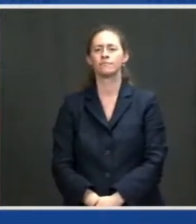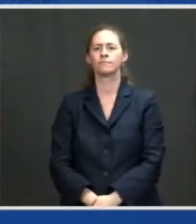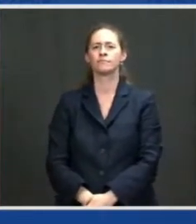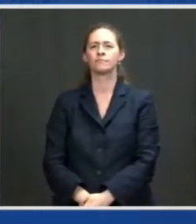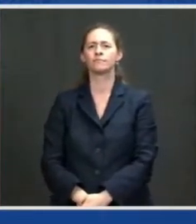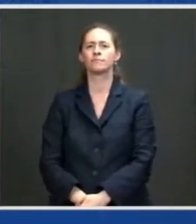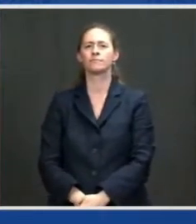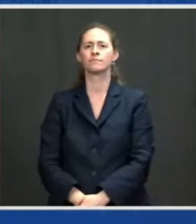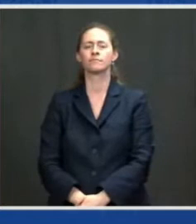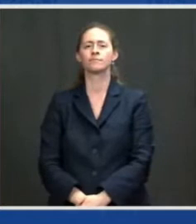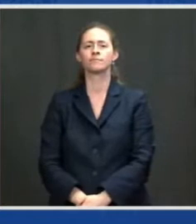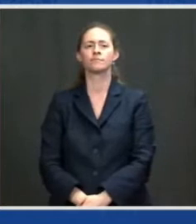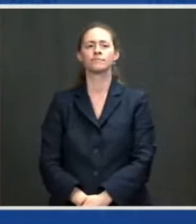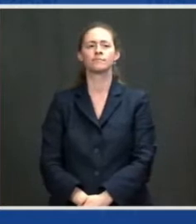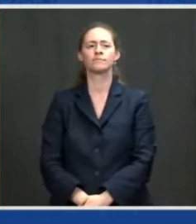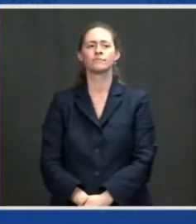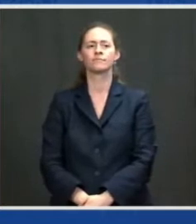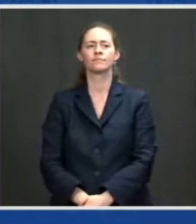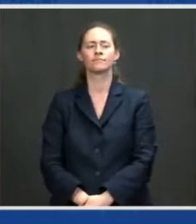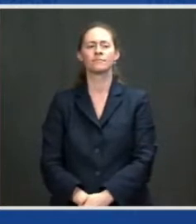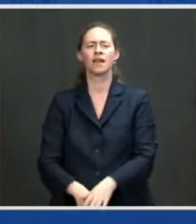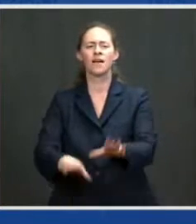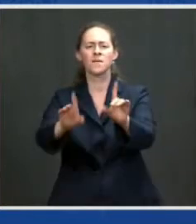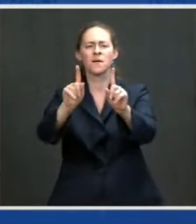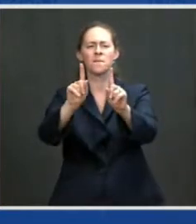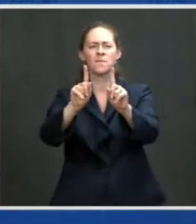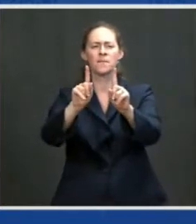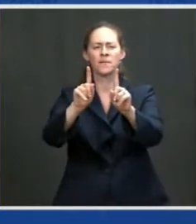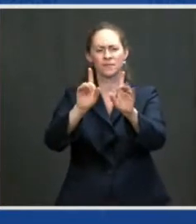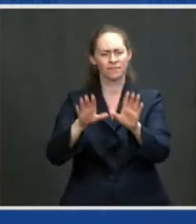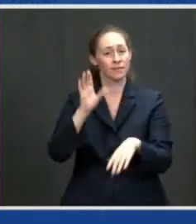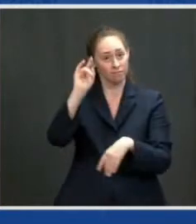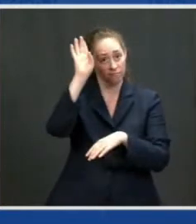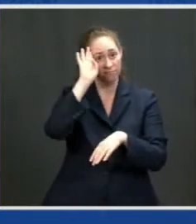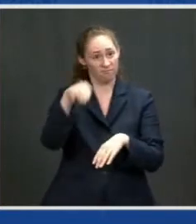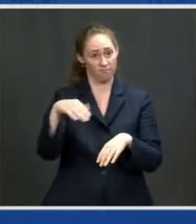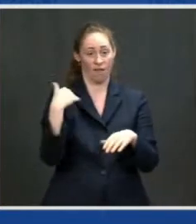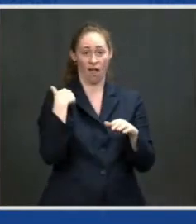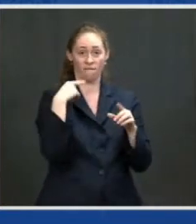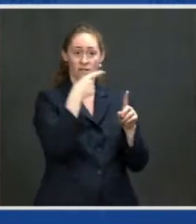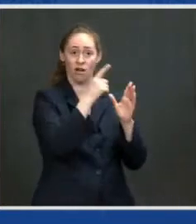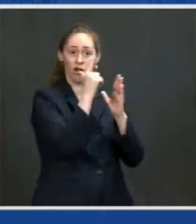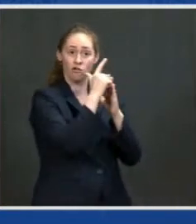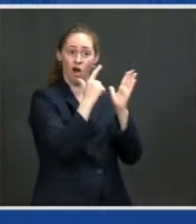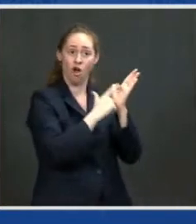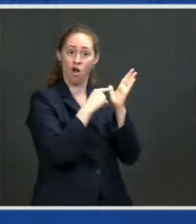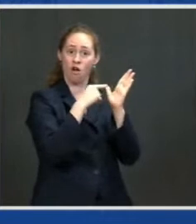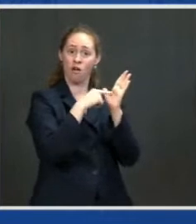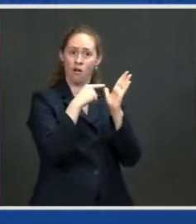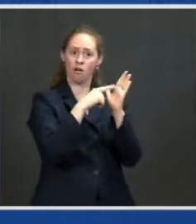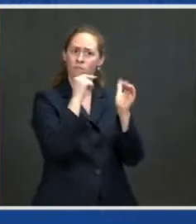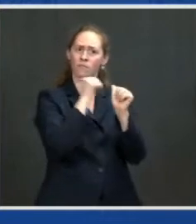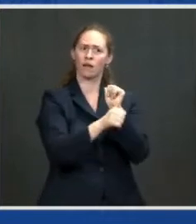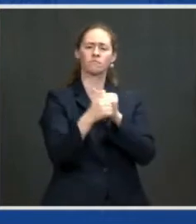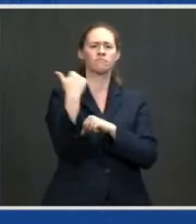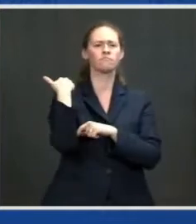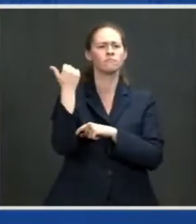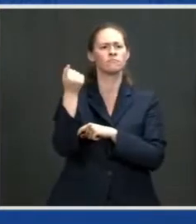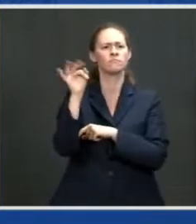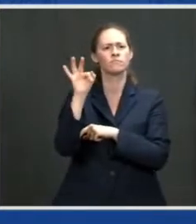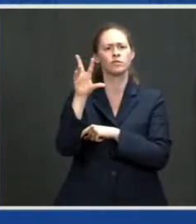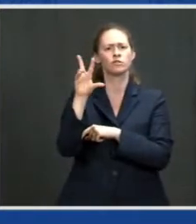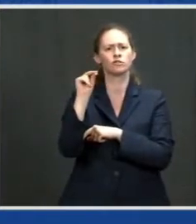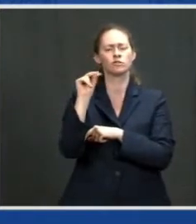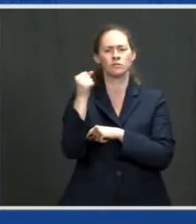If I can hold that for just a second, there is a law that was passed in the 30s, doesn't violate any trade principle, saying that